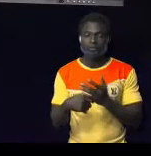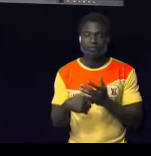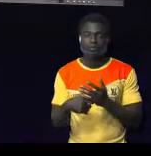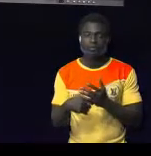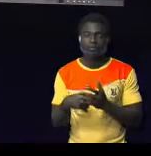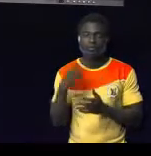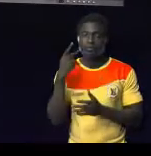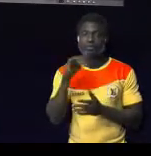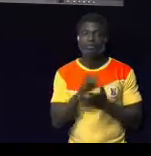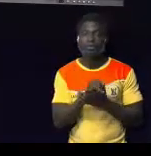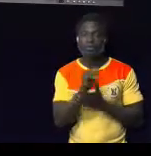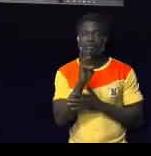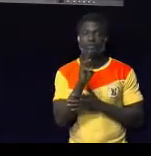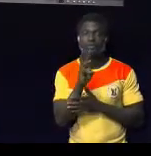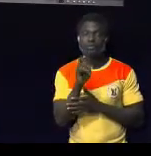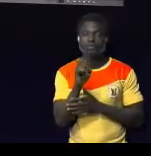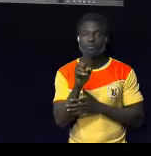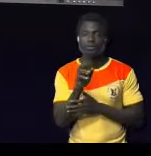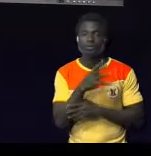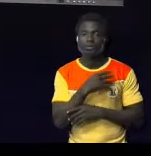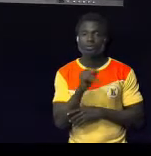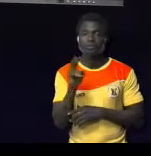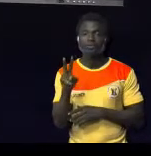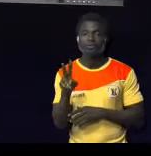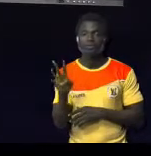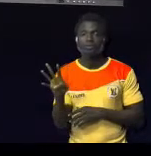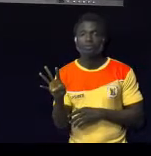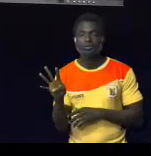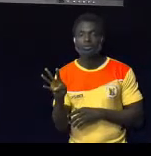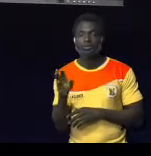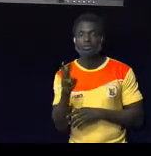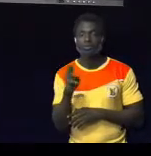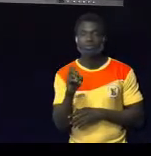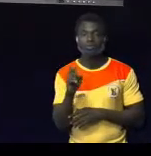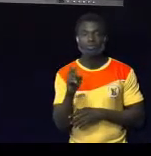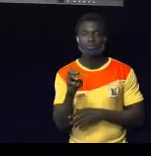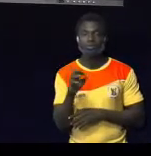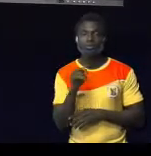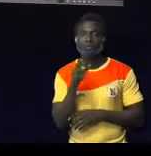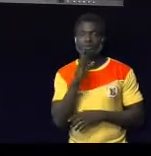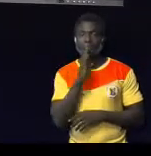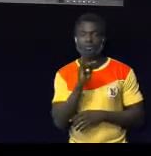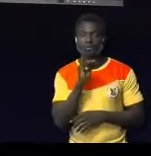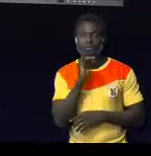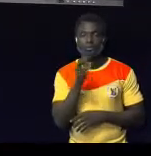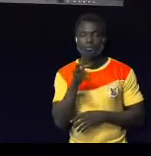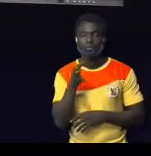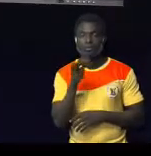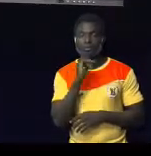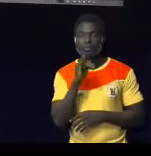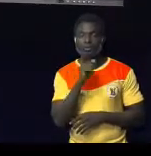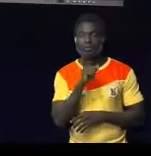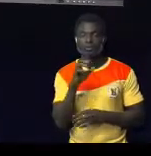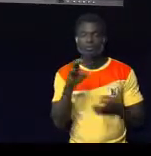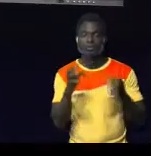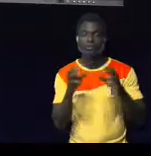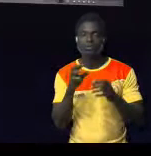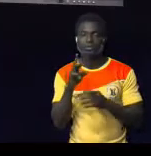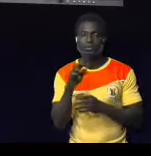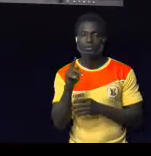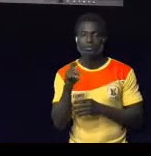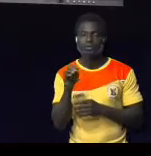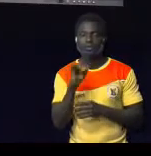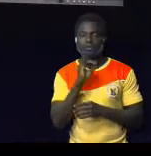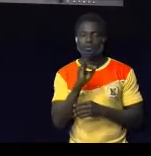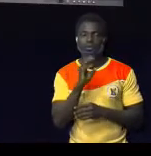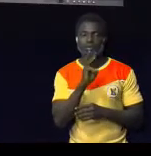24 meters of cloth. So I see that 6 meters and 24 meters, there is a comparison, there is a ratio. The ratio